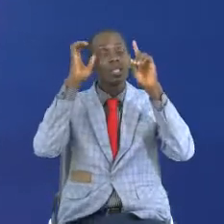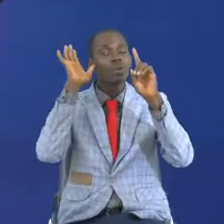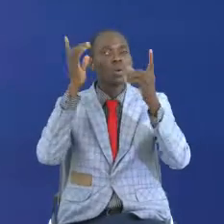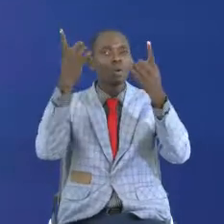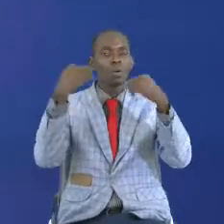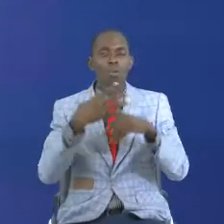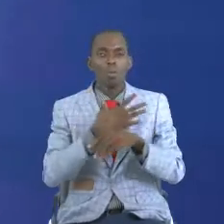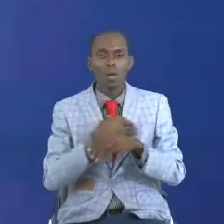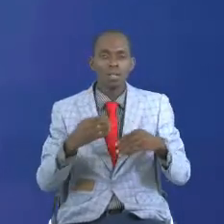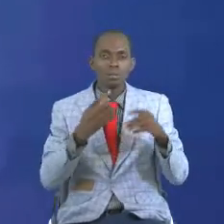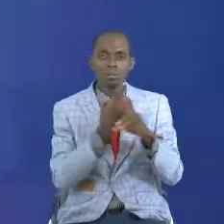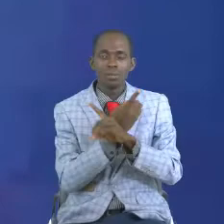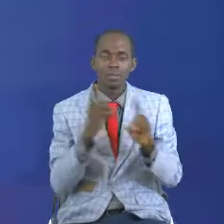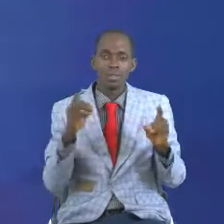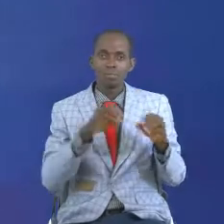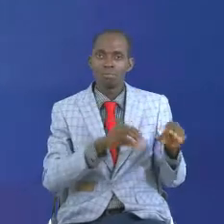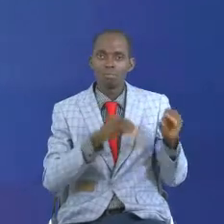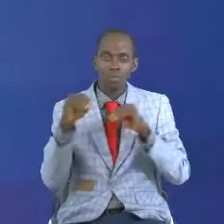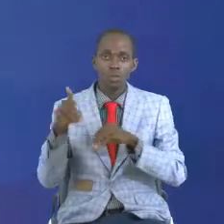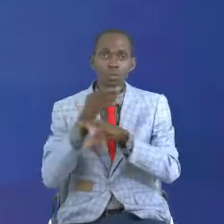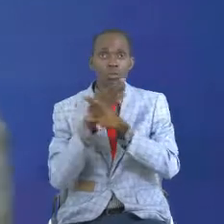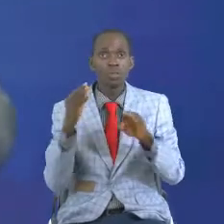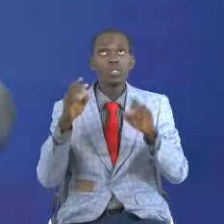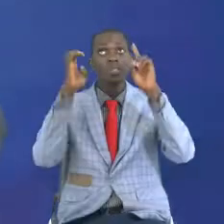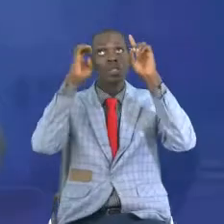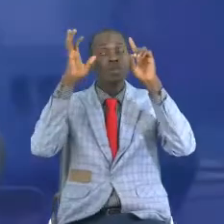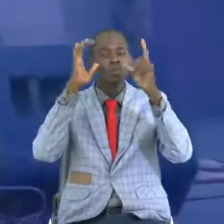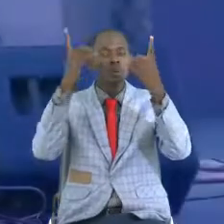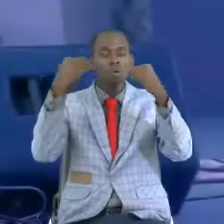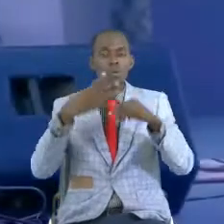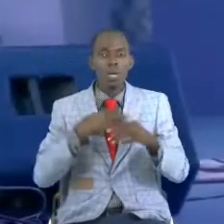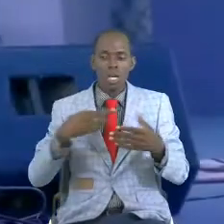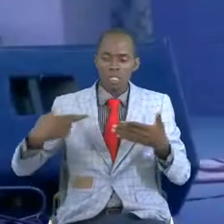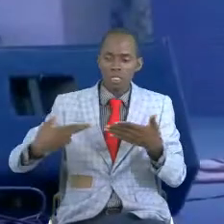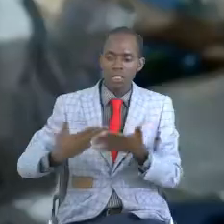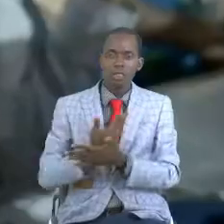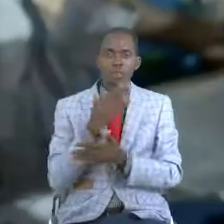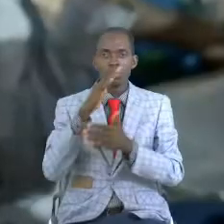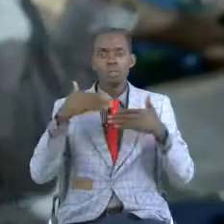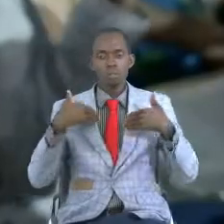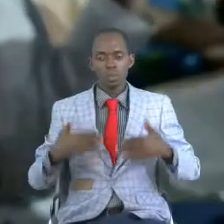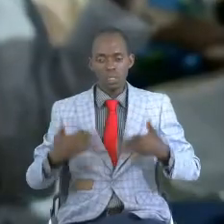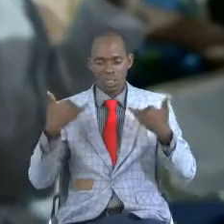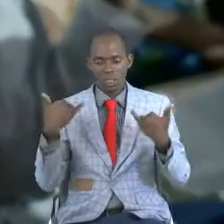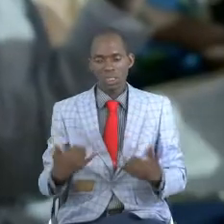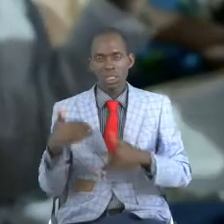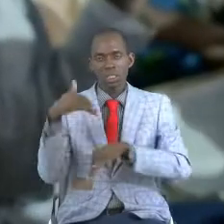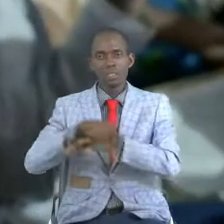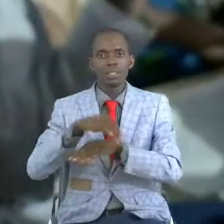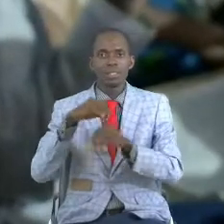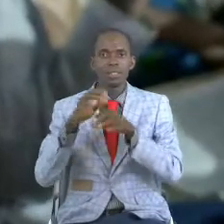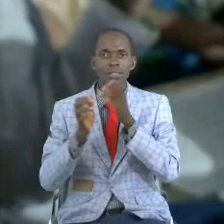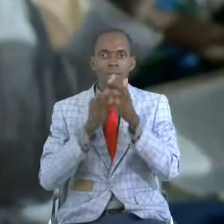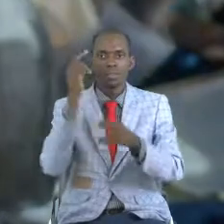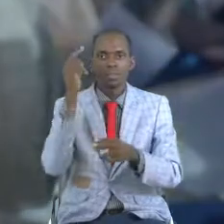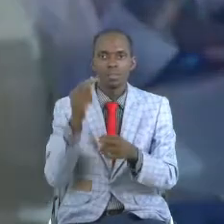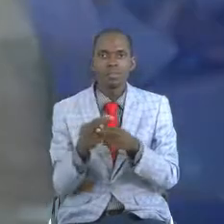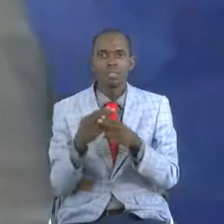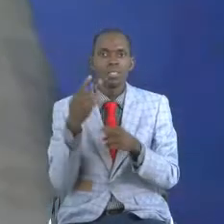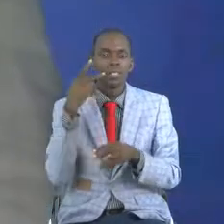It will come and renew your body tonight in Jesus' name. Look at verse 5. Verse